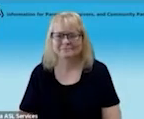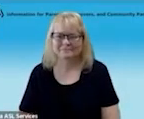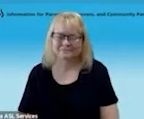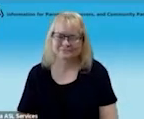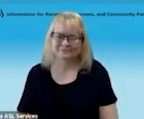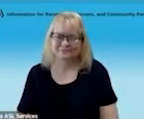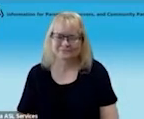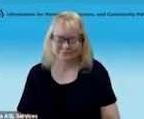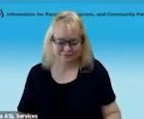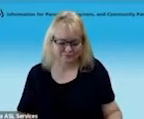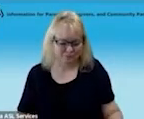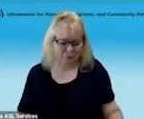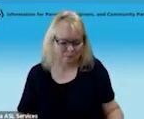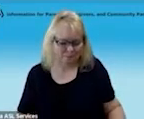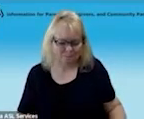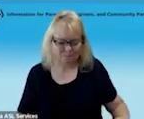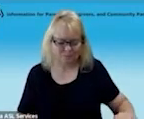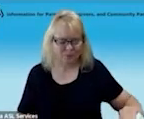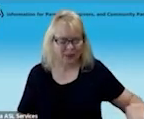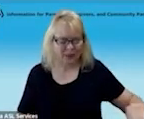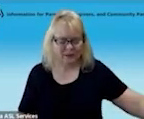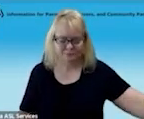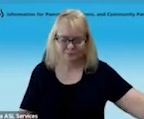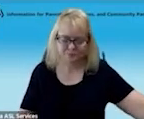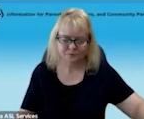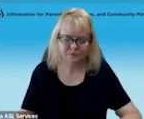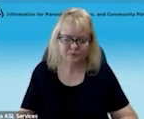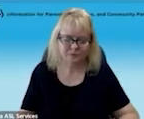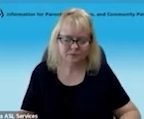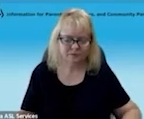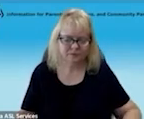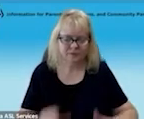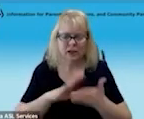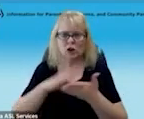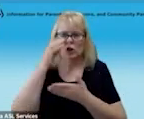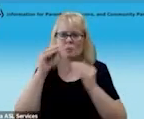Thank you for the opportunity to share with you today and for your attention.